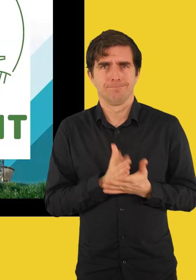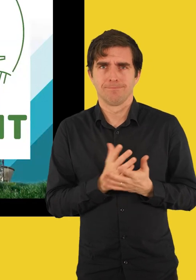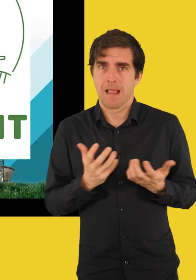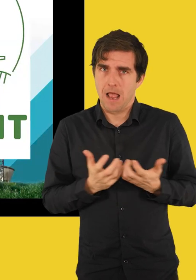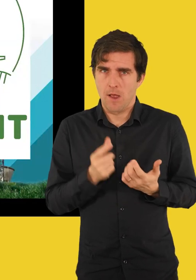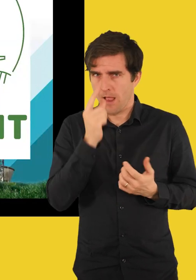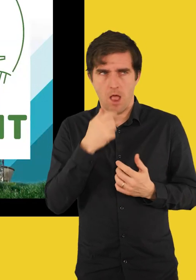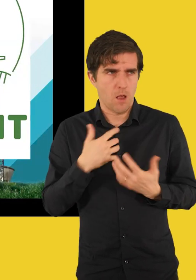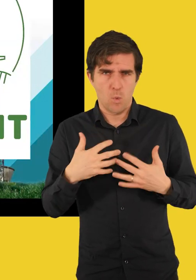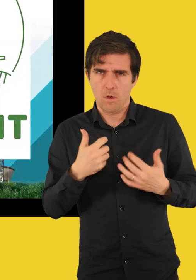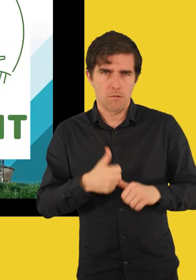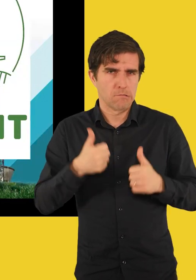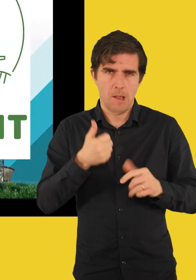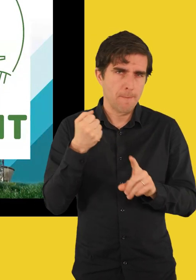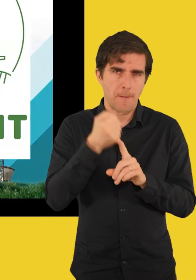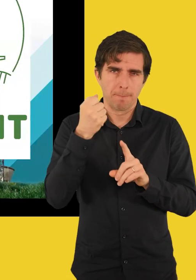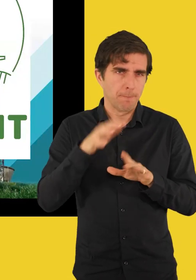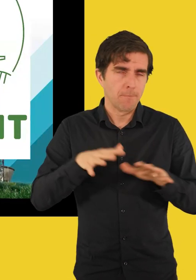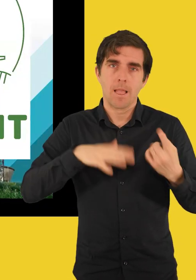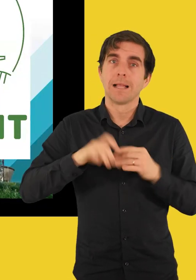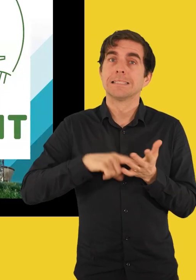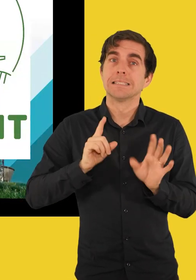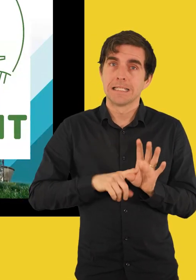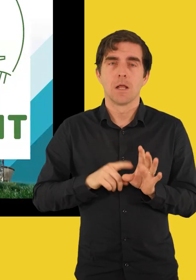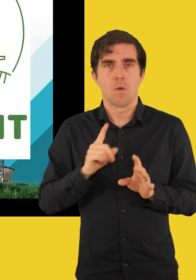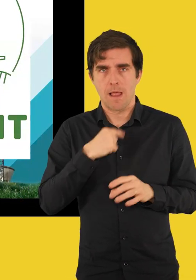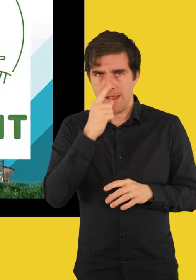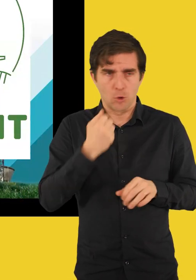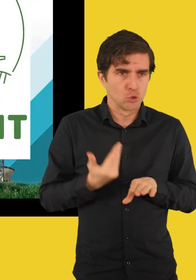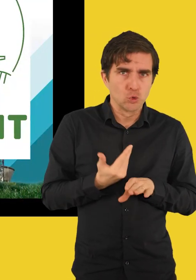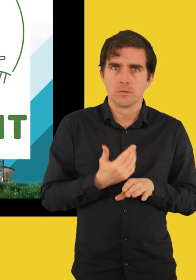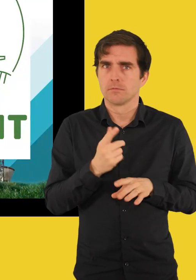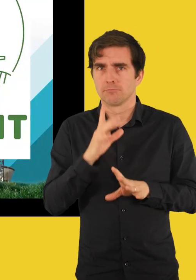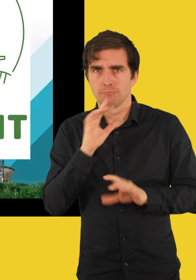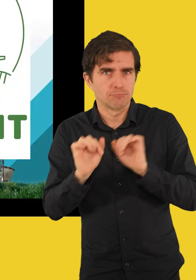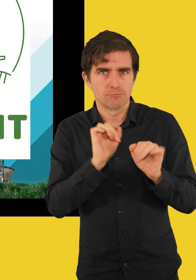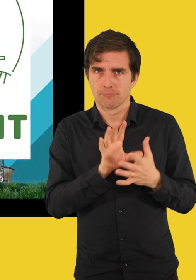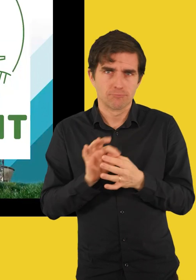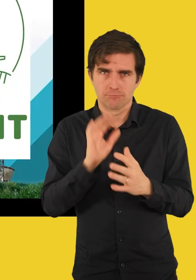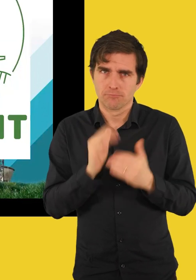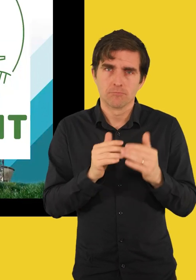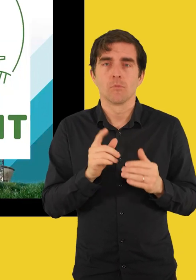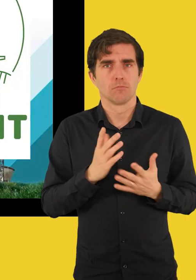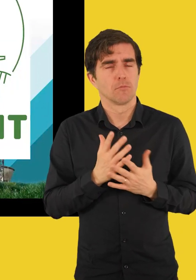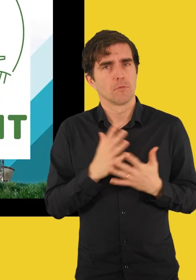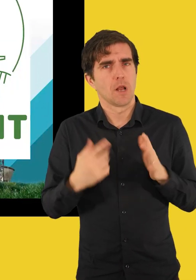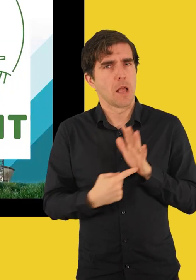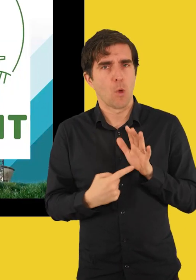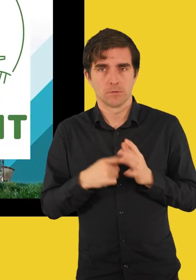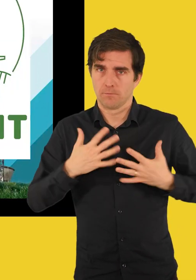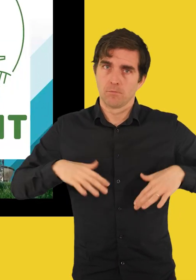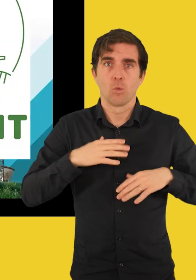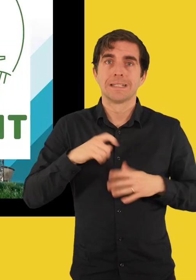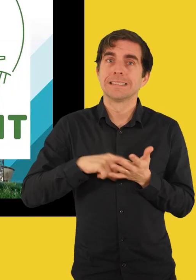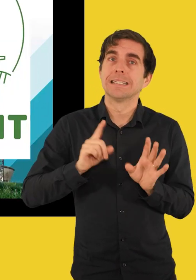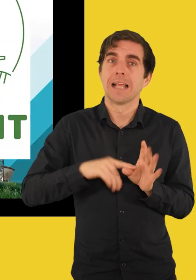really about how can we have the biggest impact across the city. And we know that we can do that through collaborating with others. So it's a really big priority for us